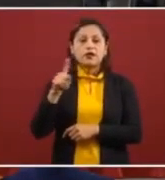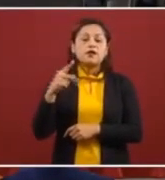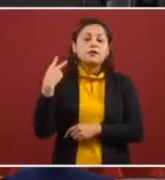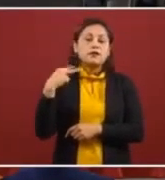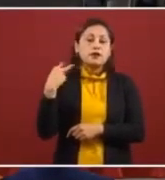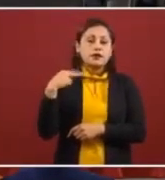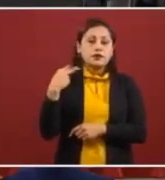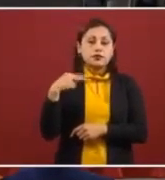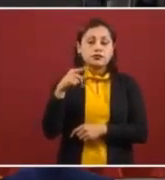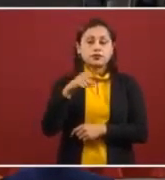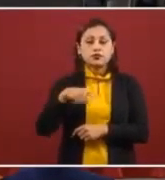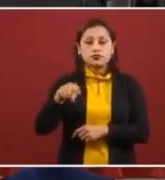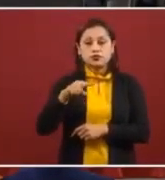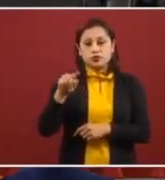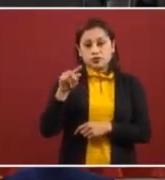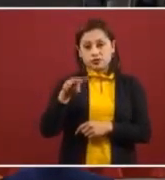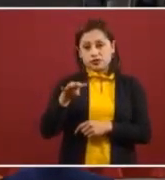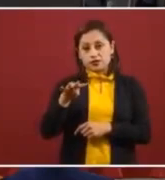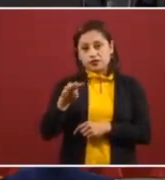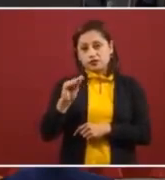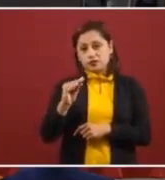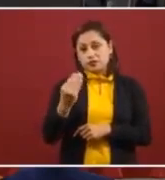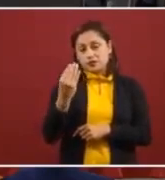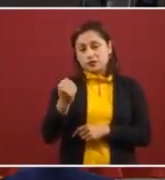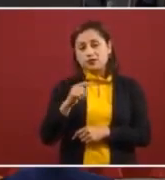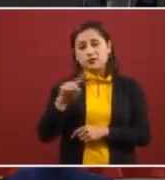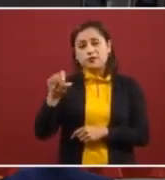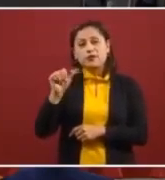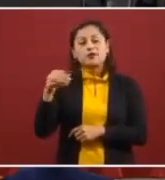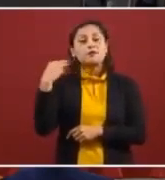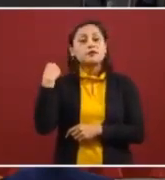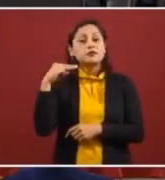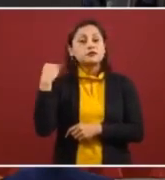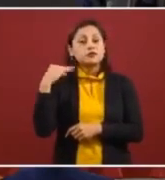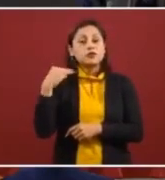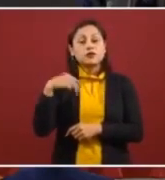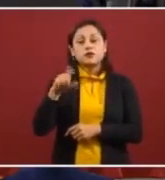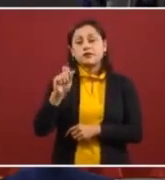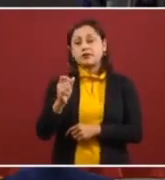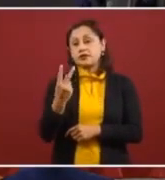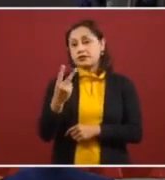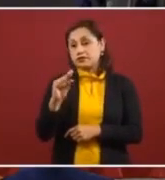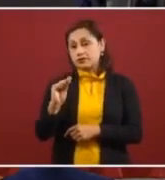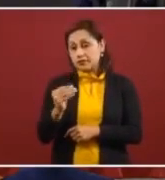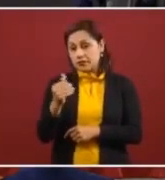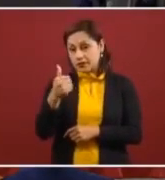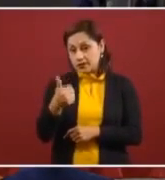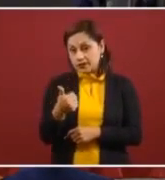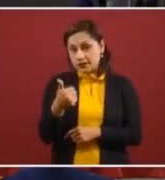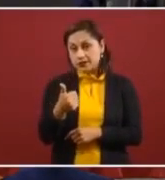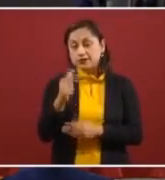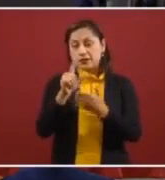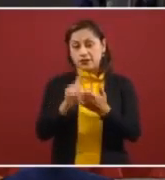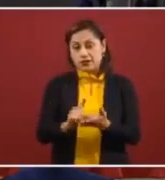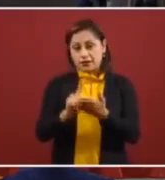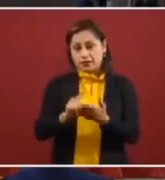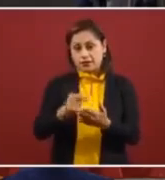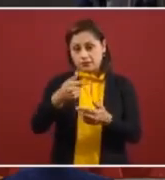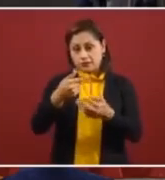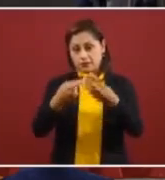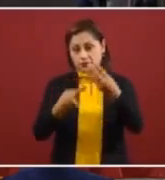and if you're going to be filling up, check the prices out on Mondays and see who seems to be